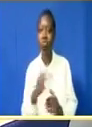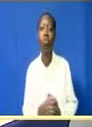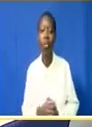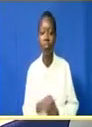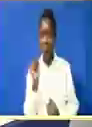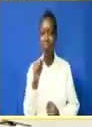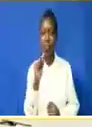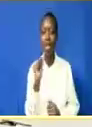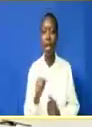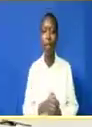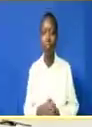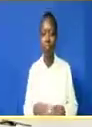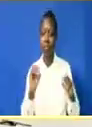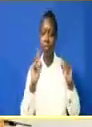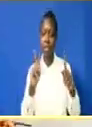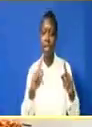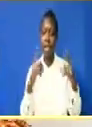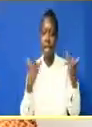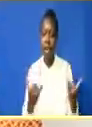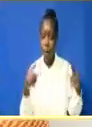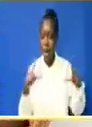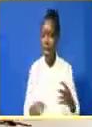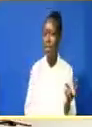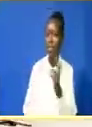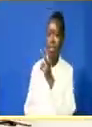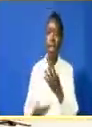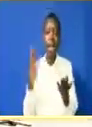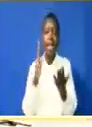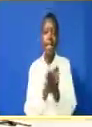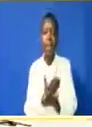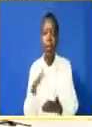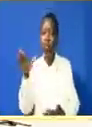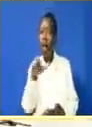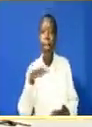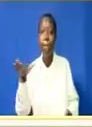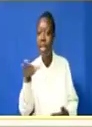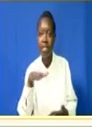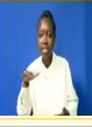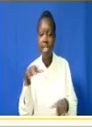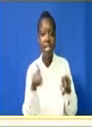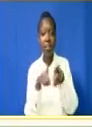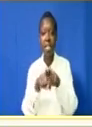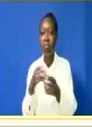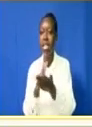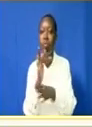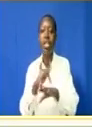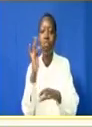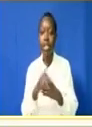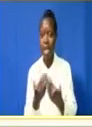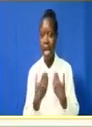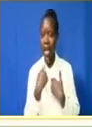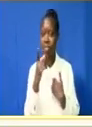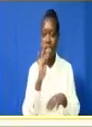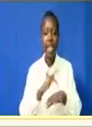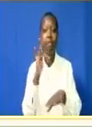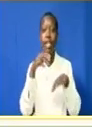Yes. Okay, so let us go through and get to see some of these places and some of these effects. Okay. So we have said the effects